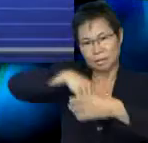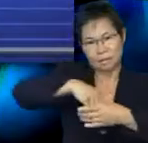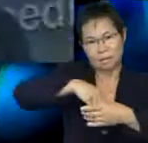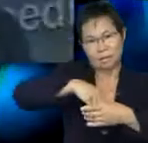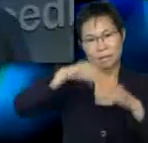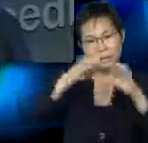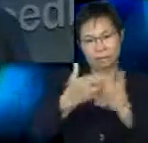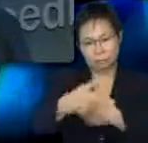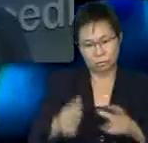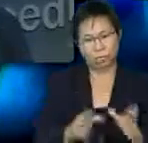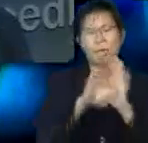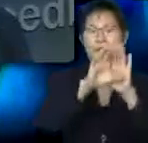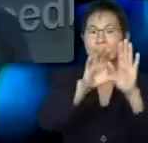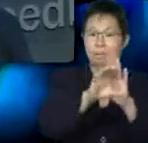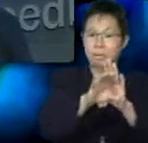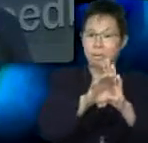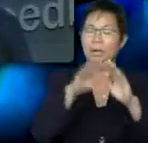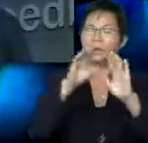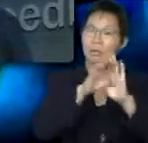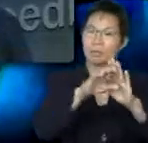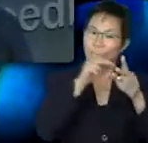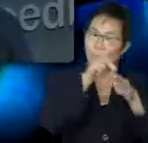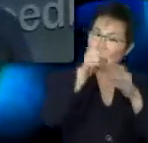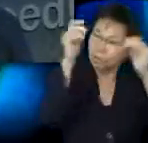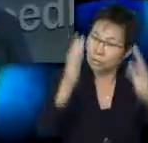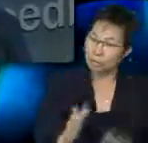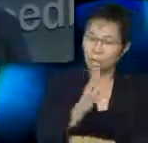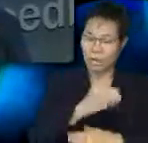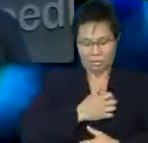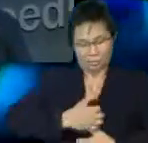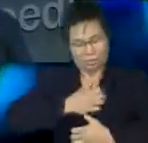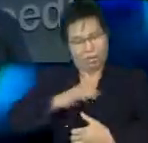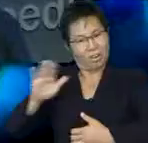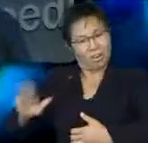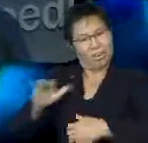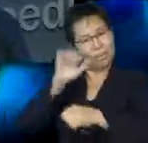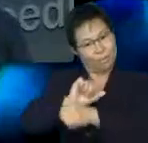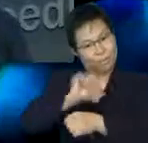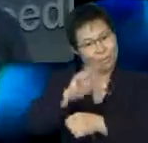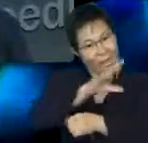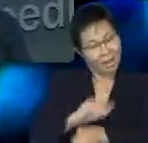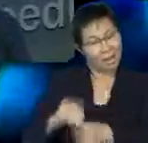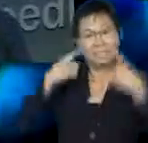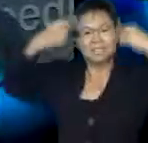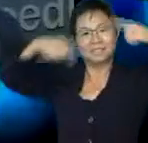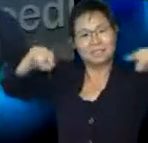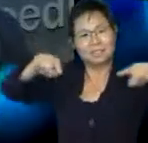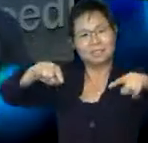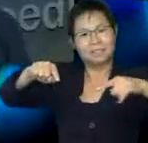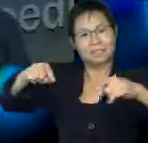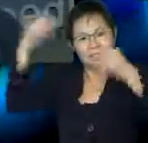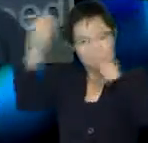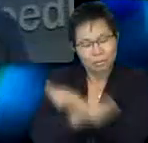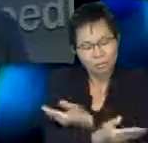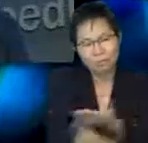classroom. For example, the professional teacher enjoys her work, and she successfully conveys